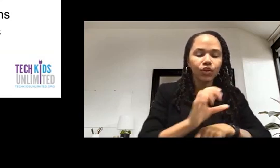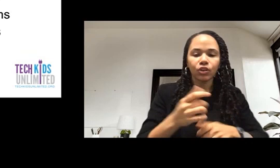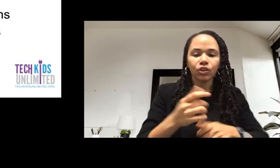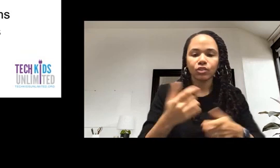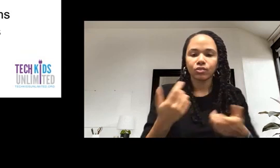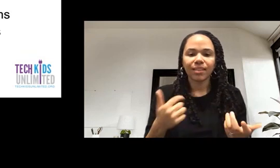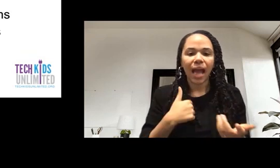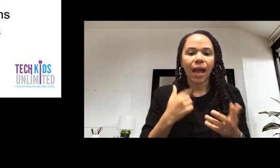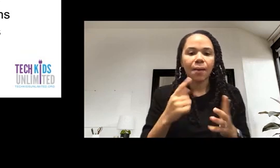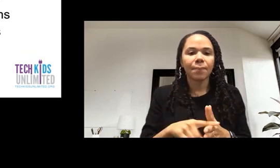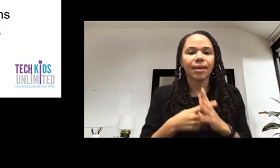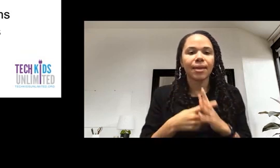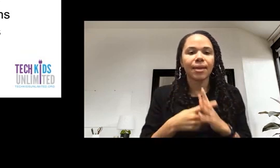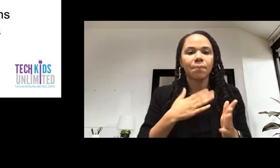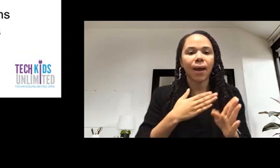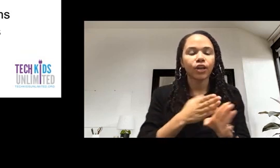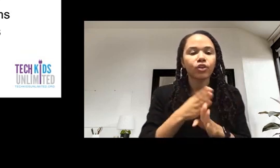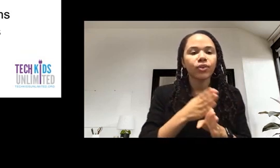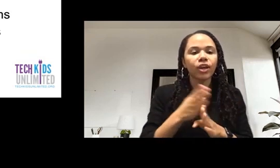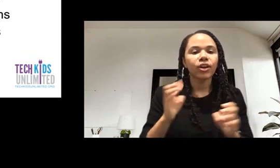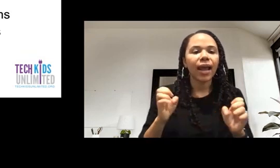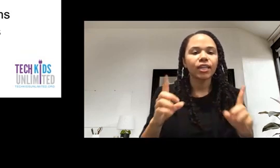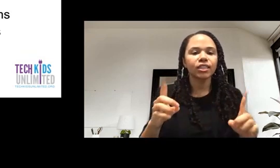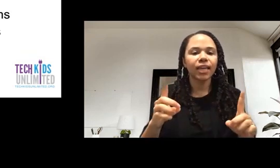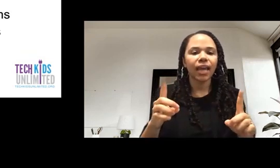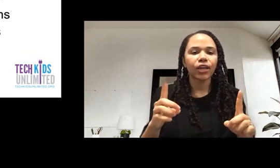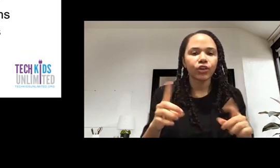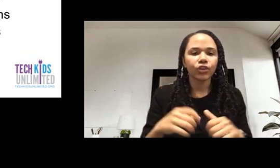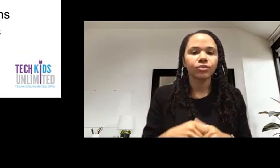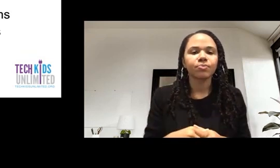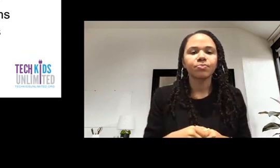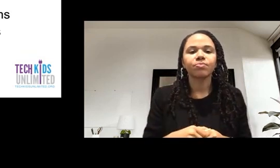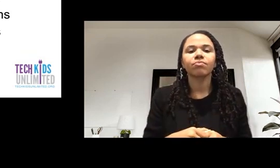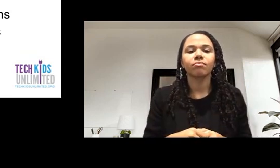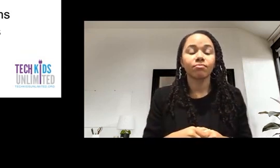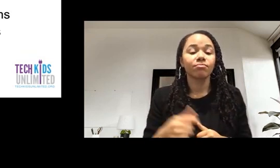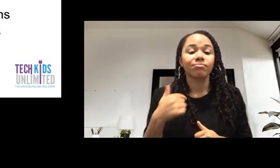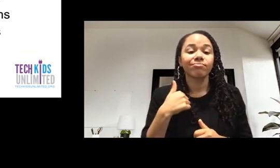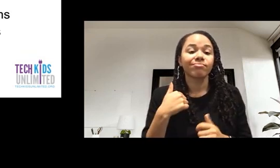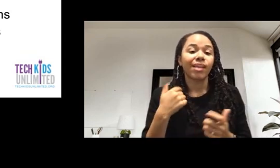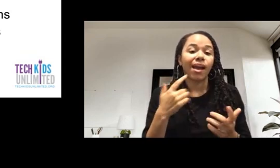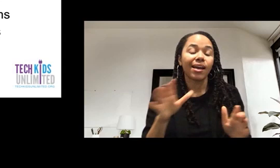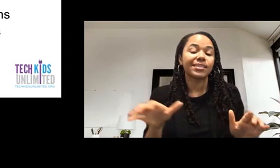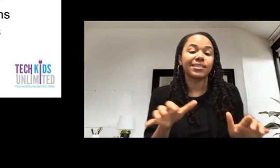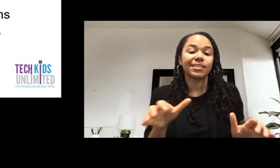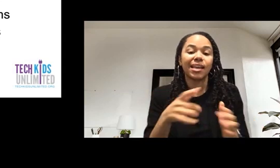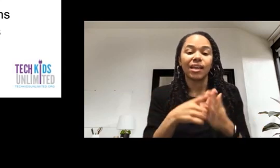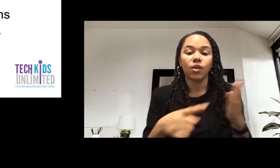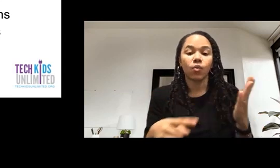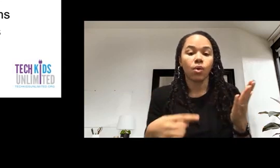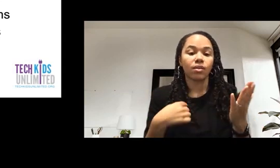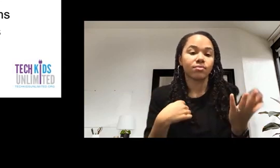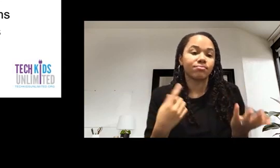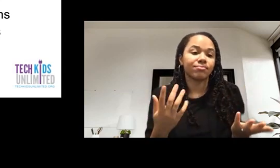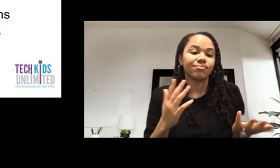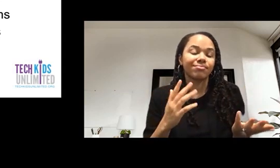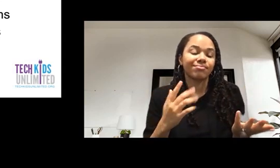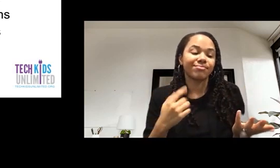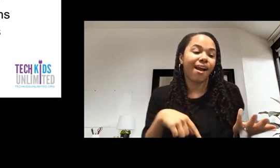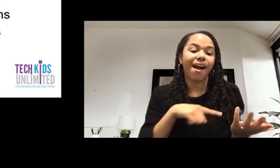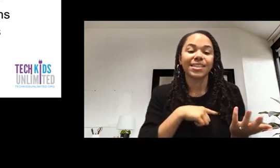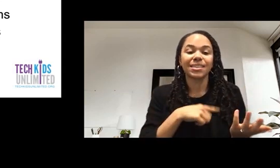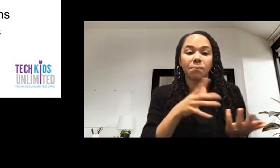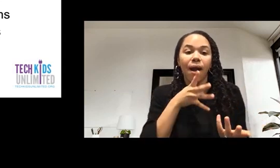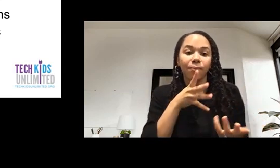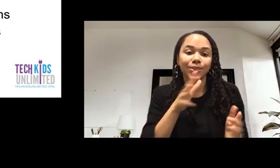career as an educator working with underserved students at the Guggenheim Museum. So I just basically did what like us devoted moms do is